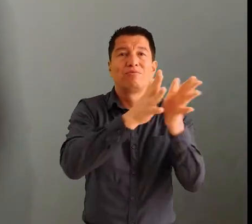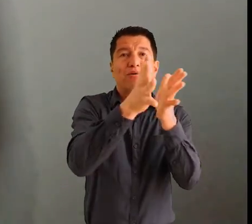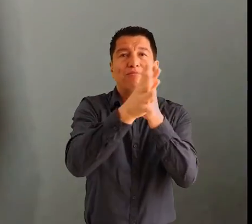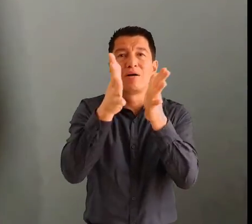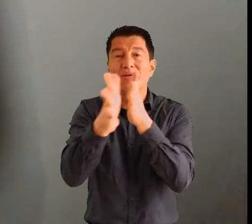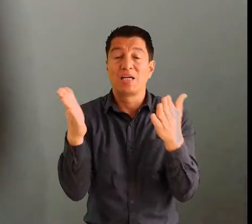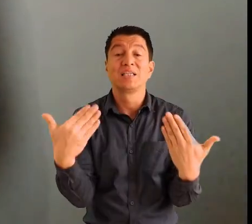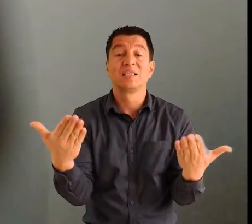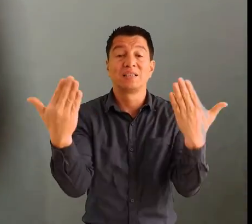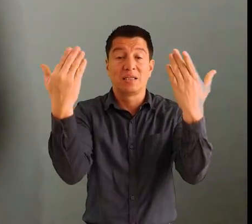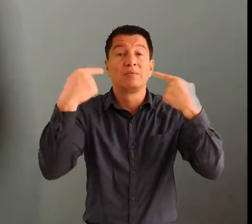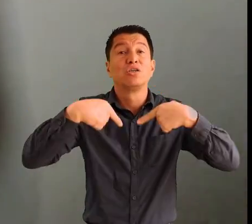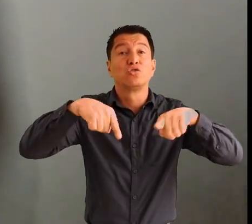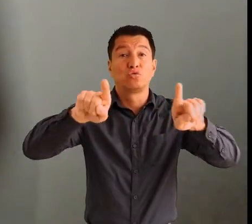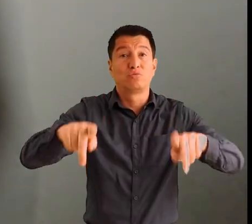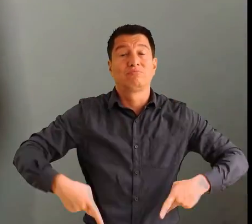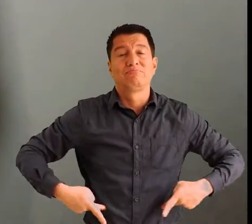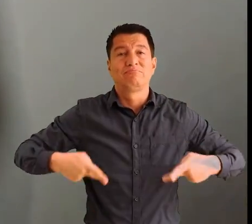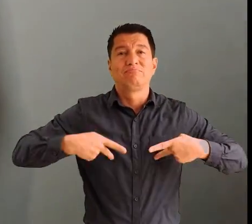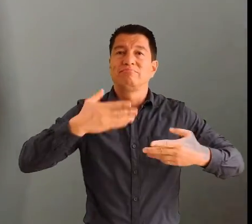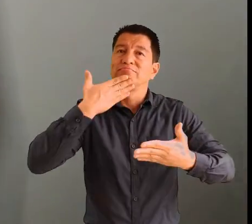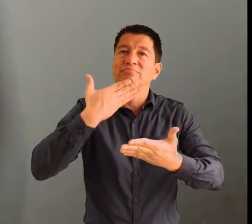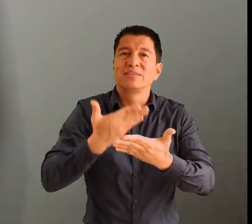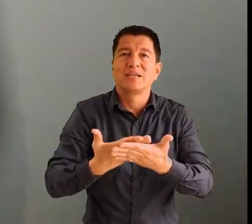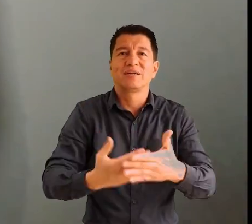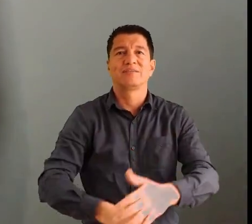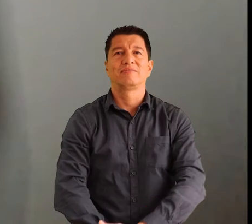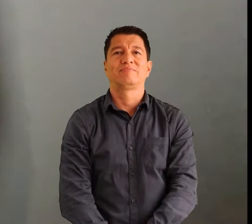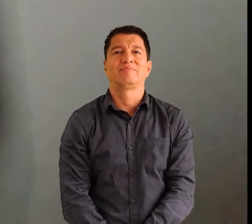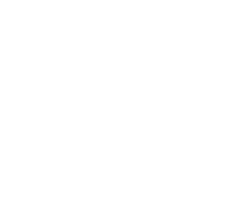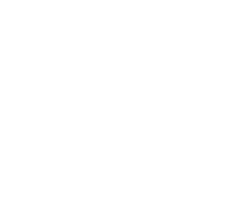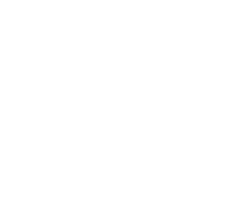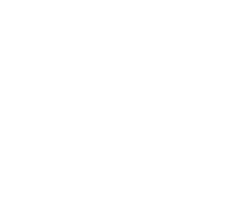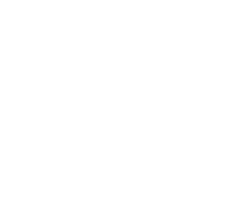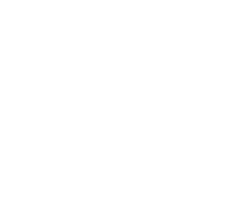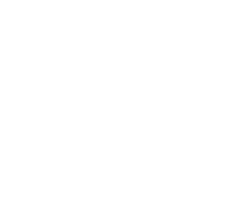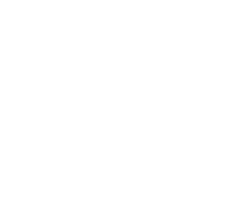that all this information can be helpful for your life. Thank you.